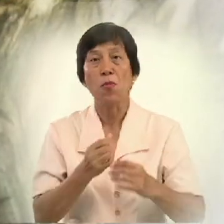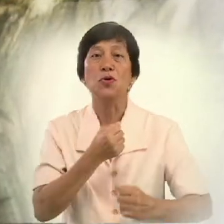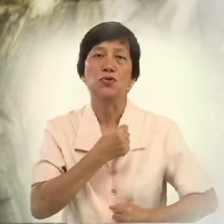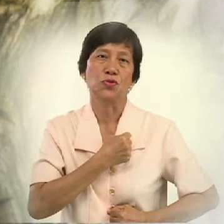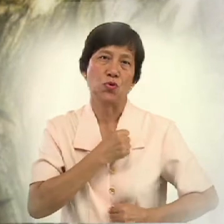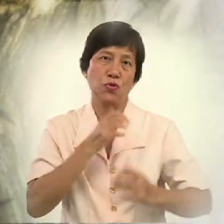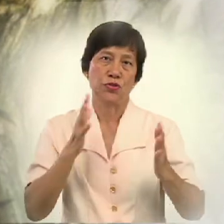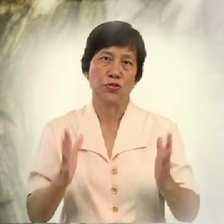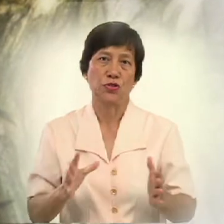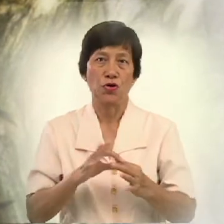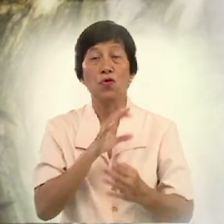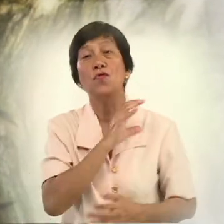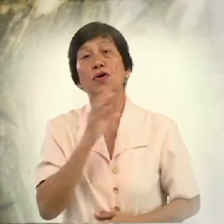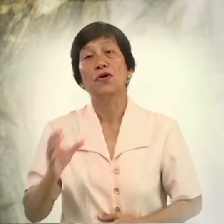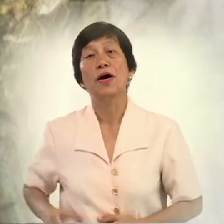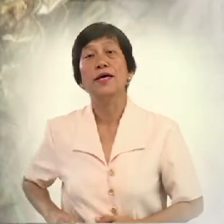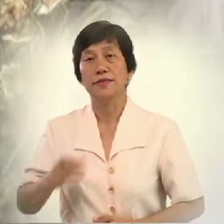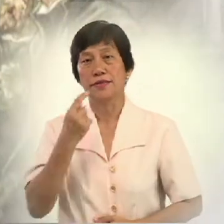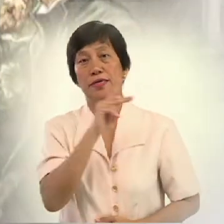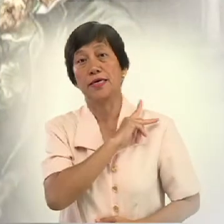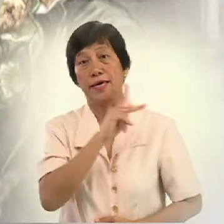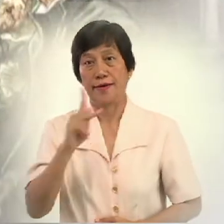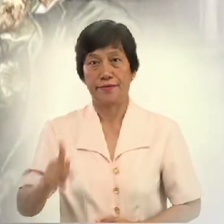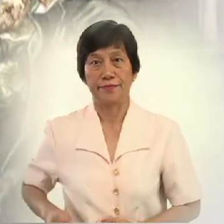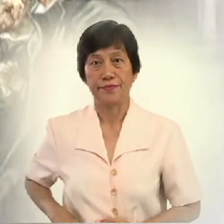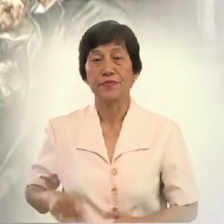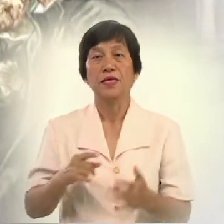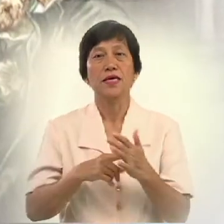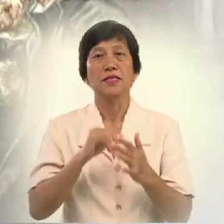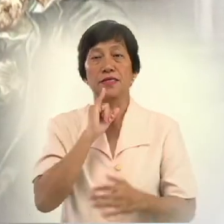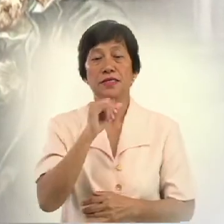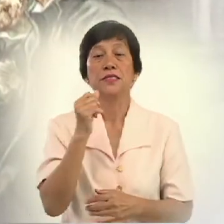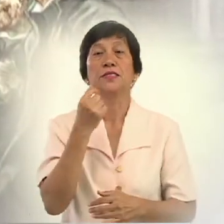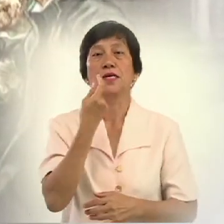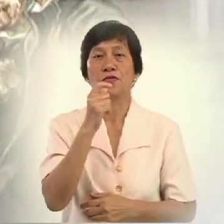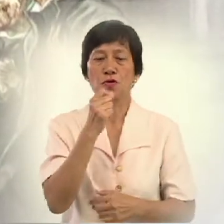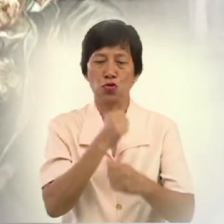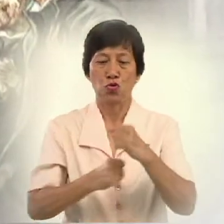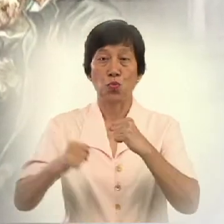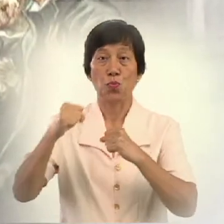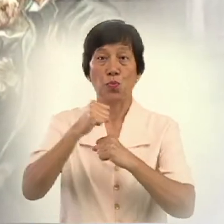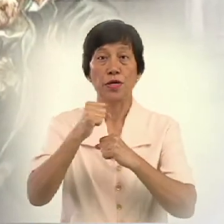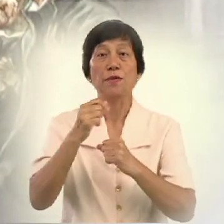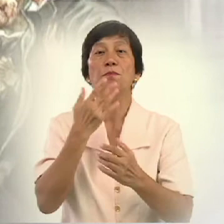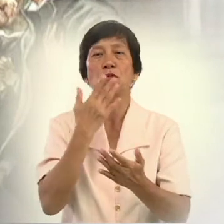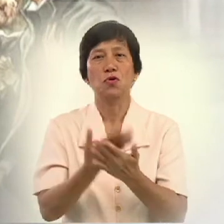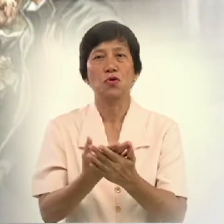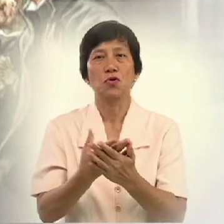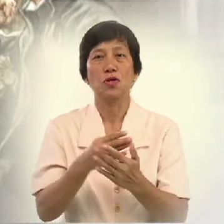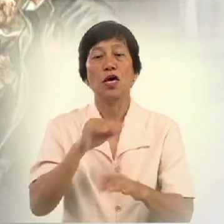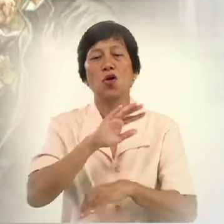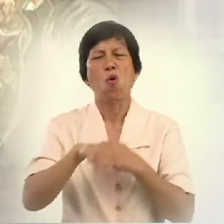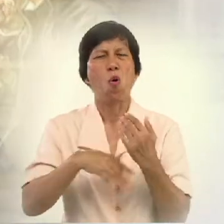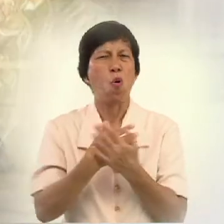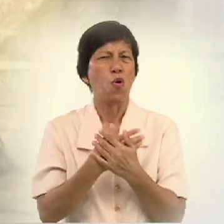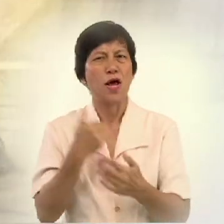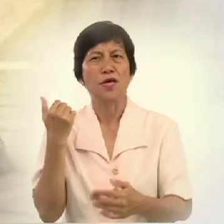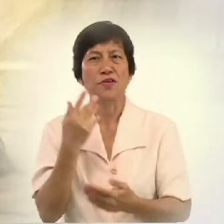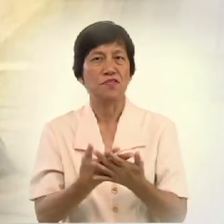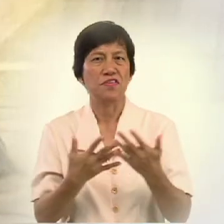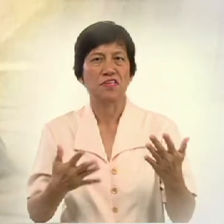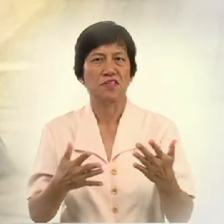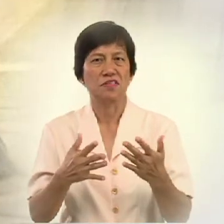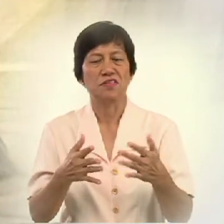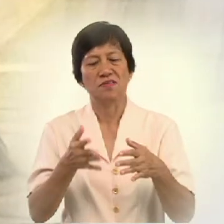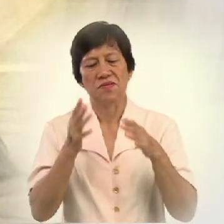and serving God in all, being a humble soldier of Christ the King.